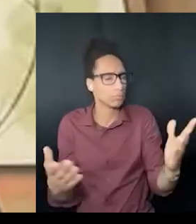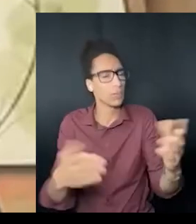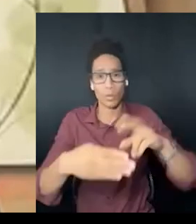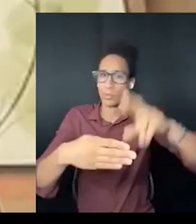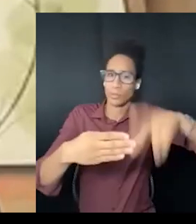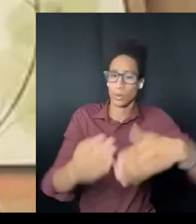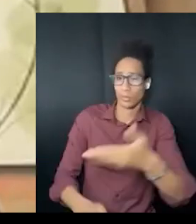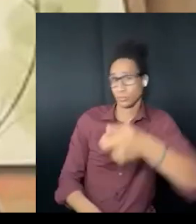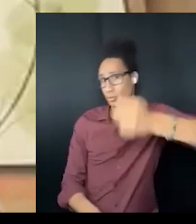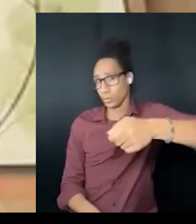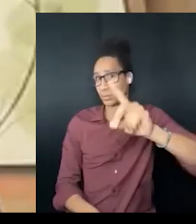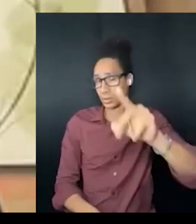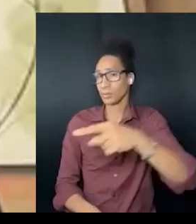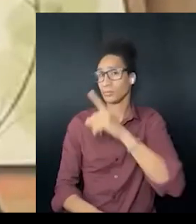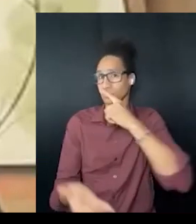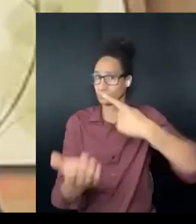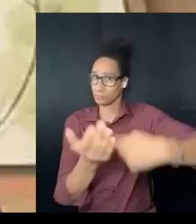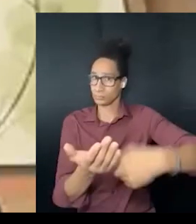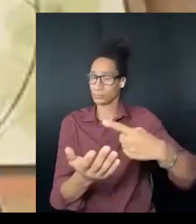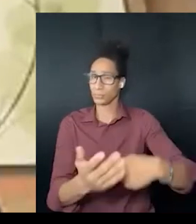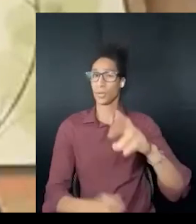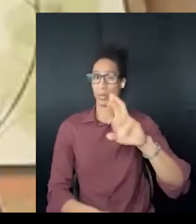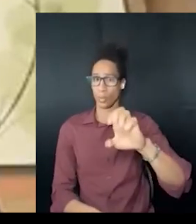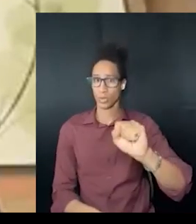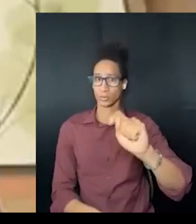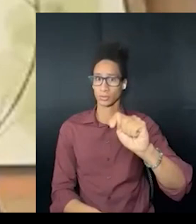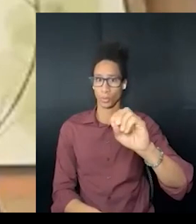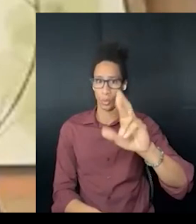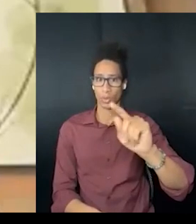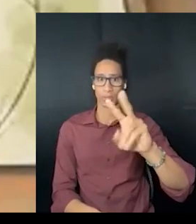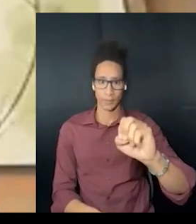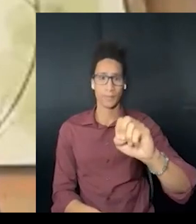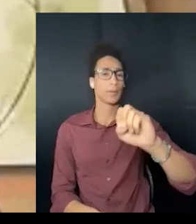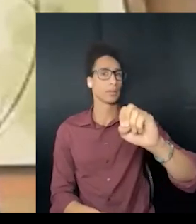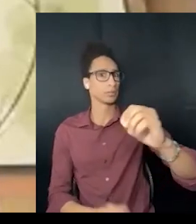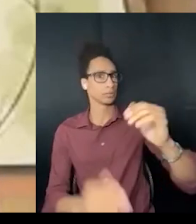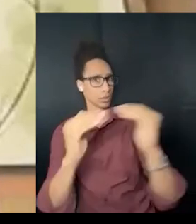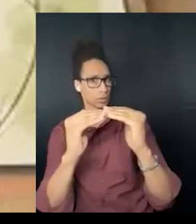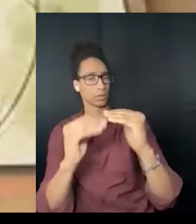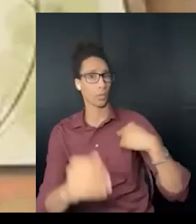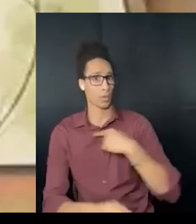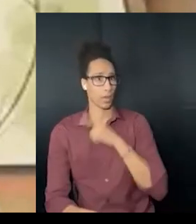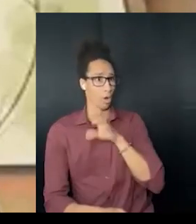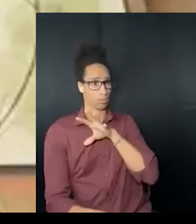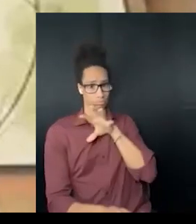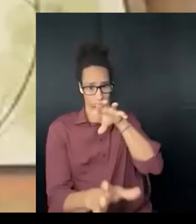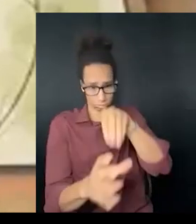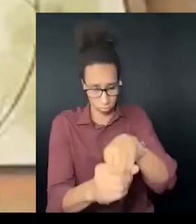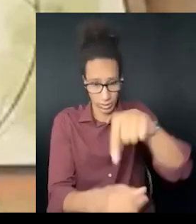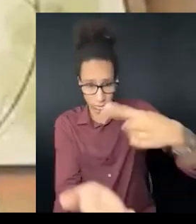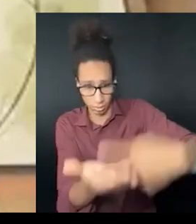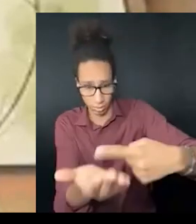talked about restorative justice, we are engaging in this conversation together with a restorative